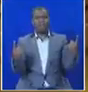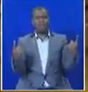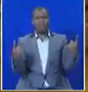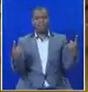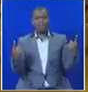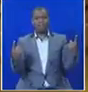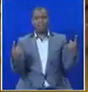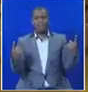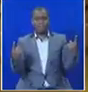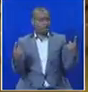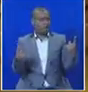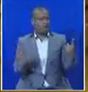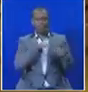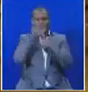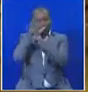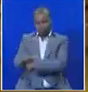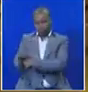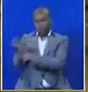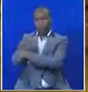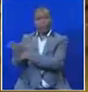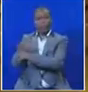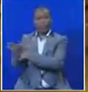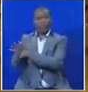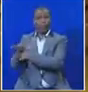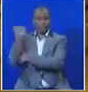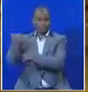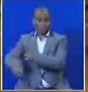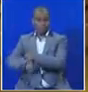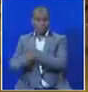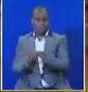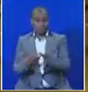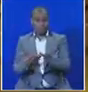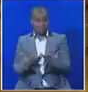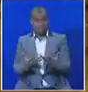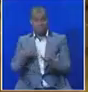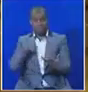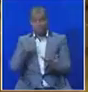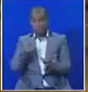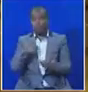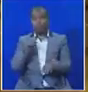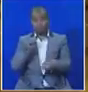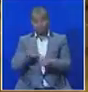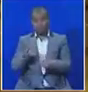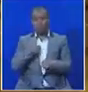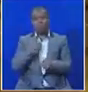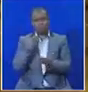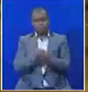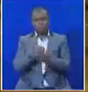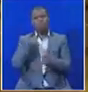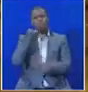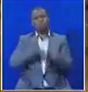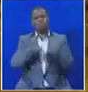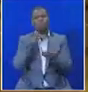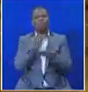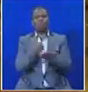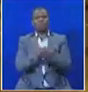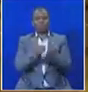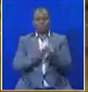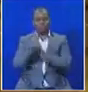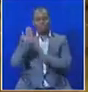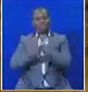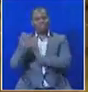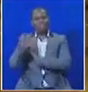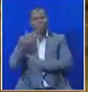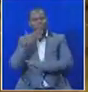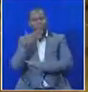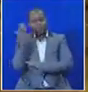suffering on other human beings. Instead of acknowledging these socio-economic root causes of our tensions in our communities, there are